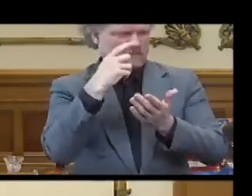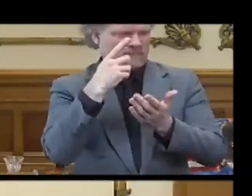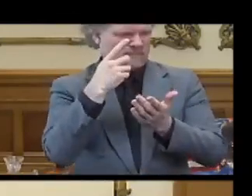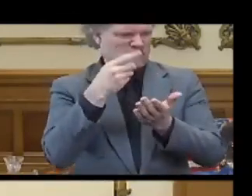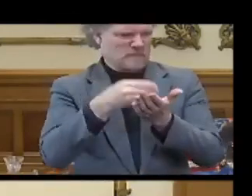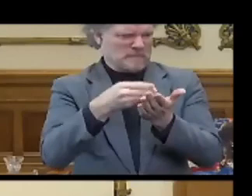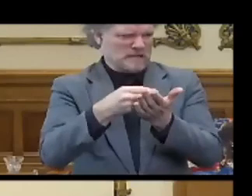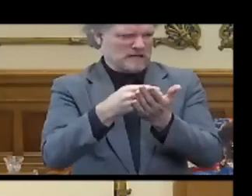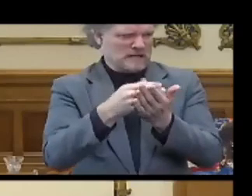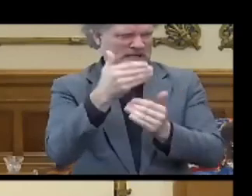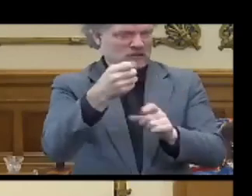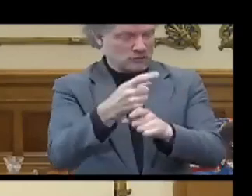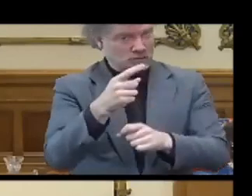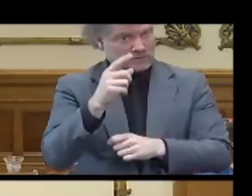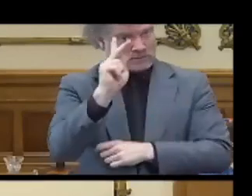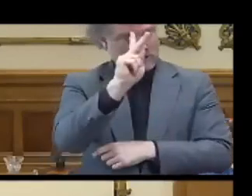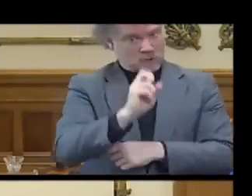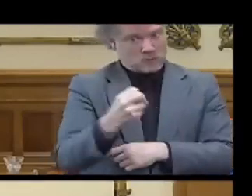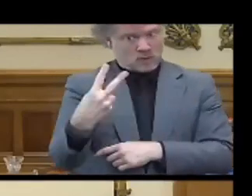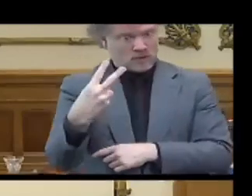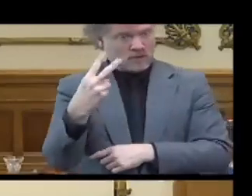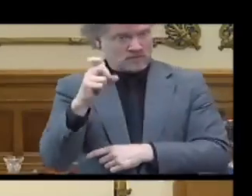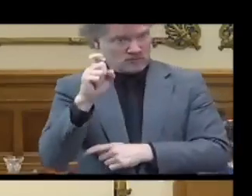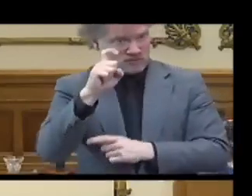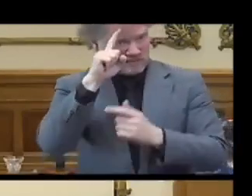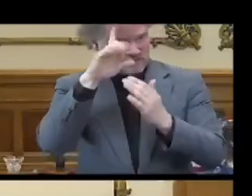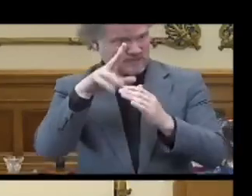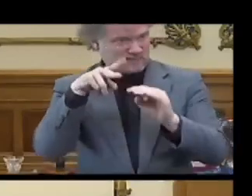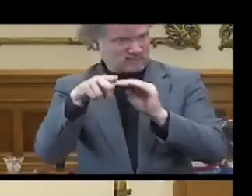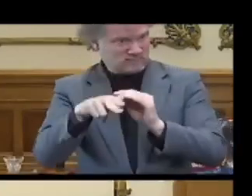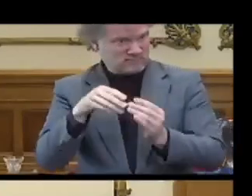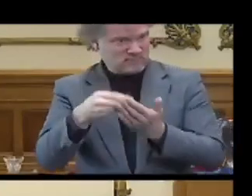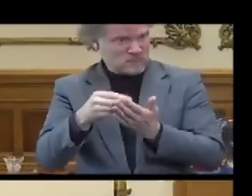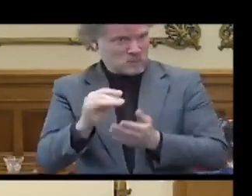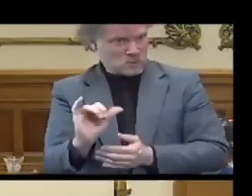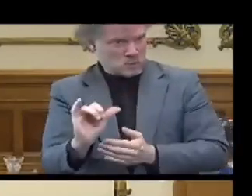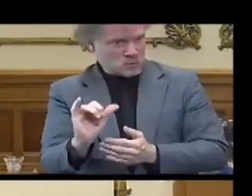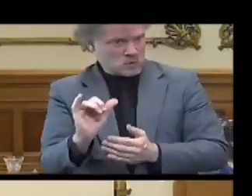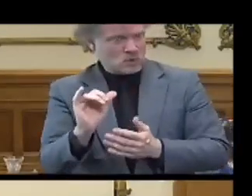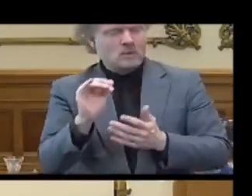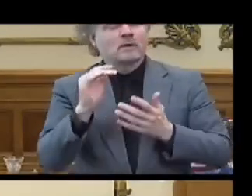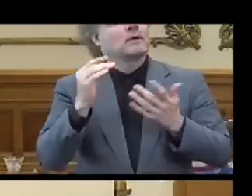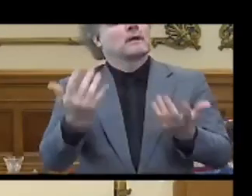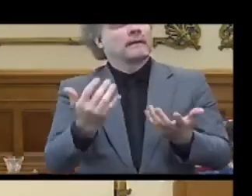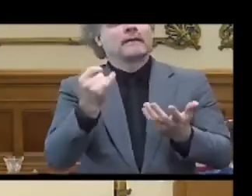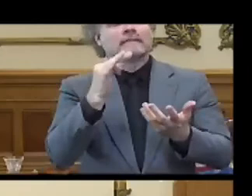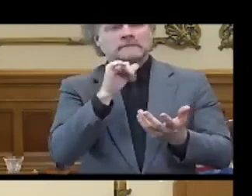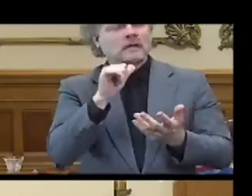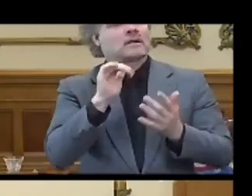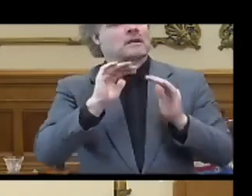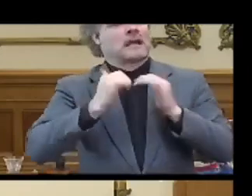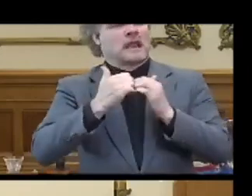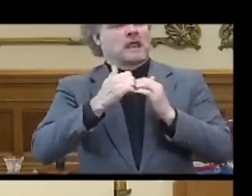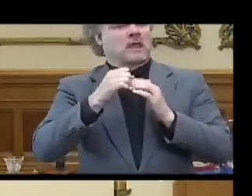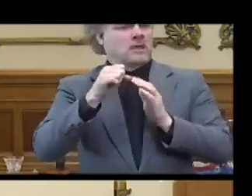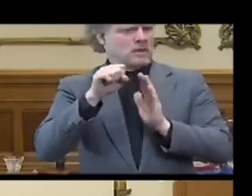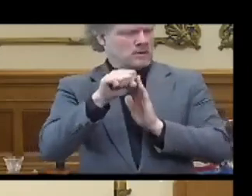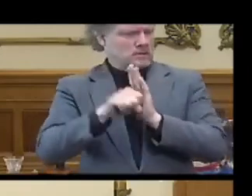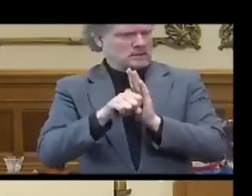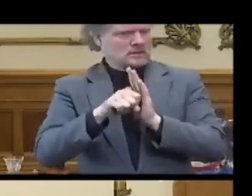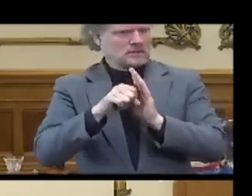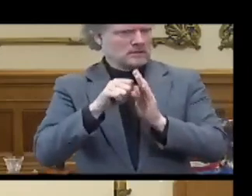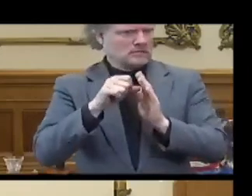year, should K through 12 schools also be expecting funding cuts? And if not, how is the state going to avoid taking such a